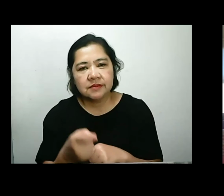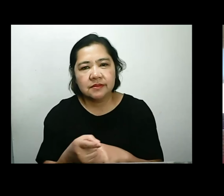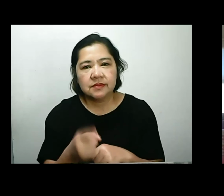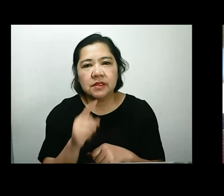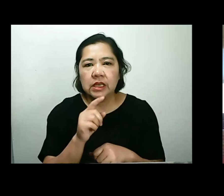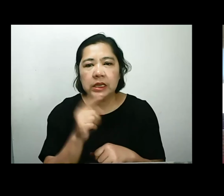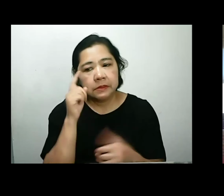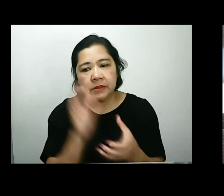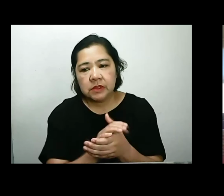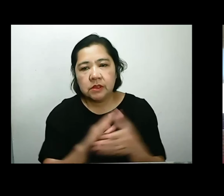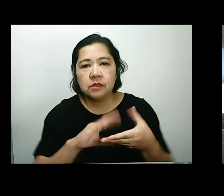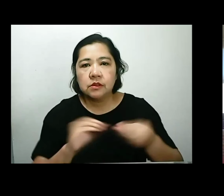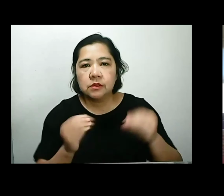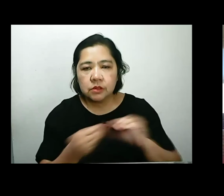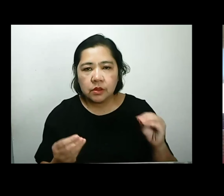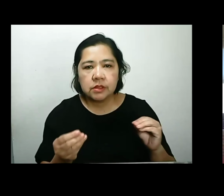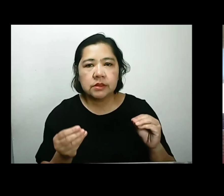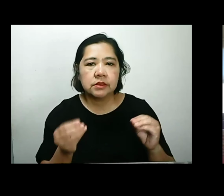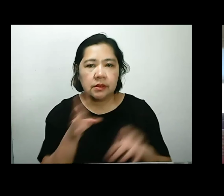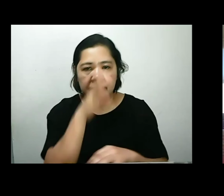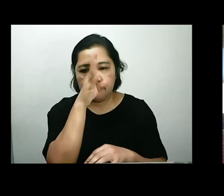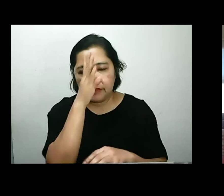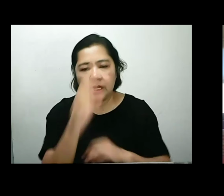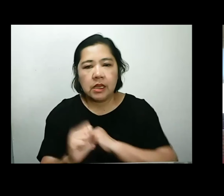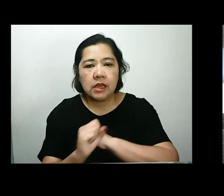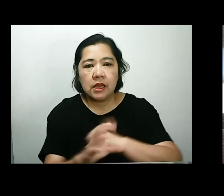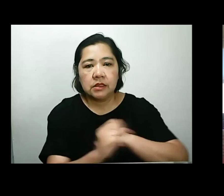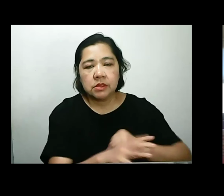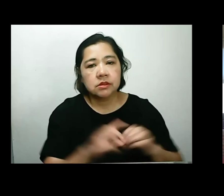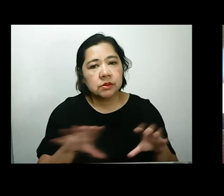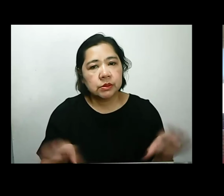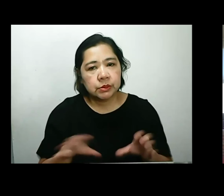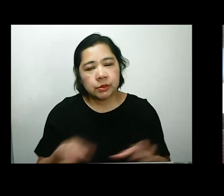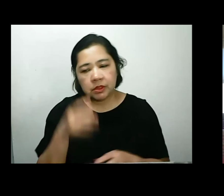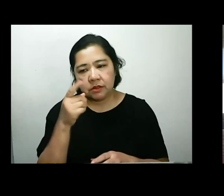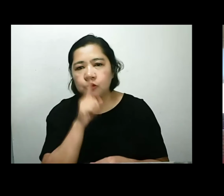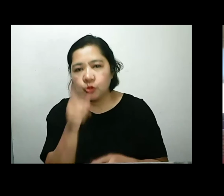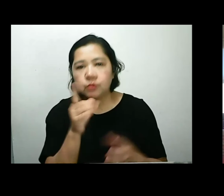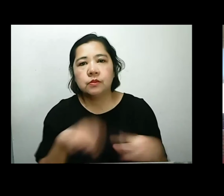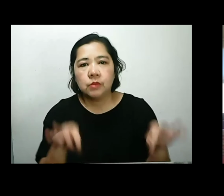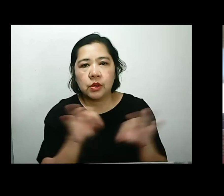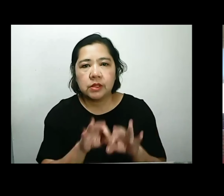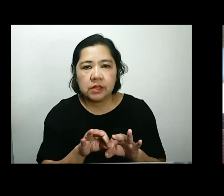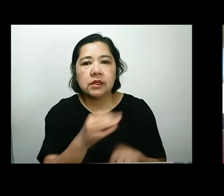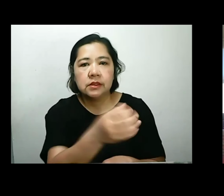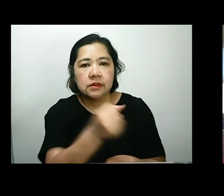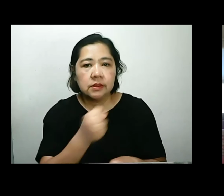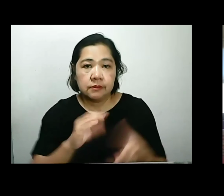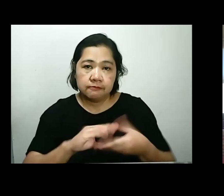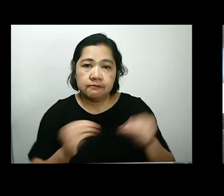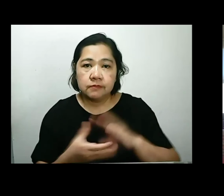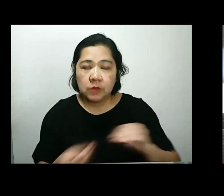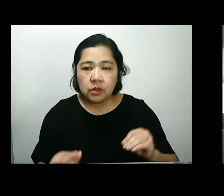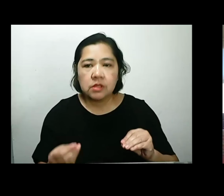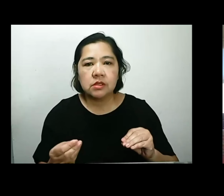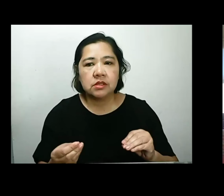and creative activism that you're doing is really very important in getting the stories of